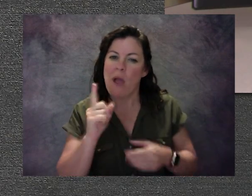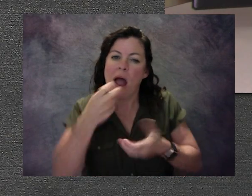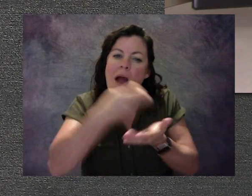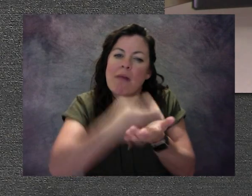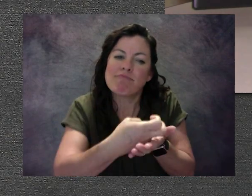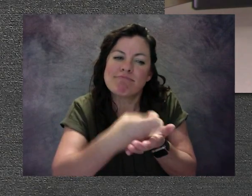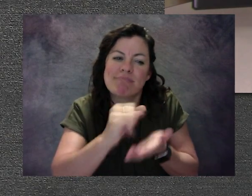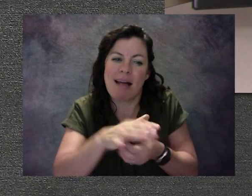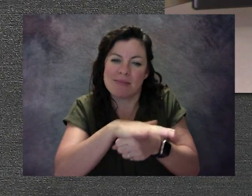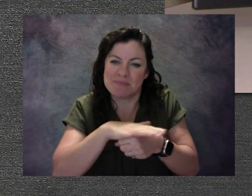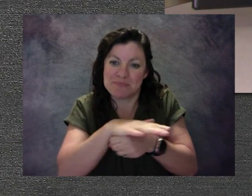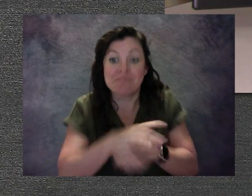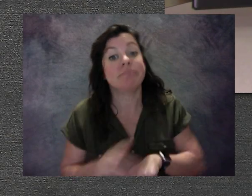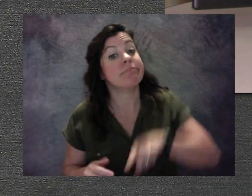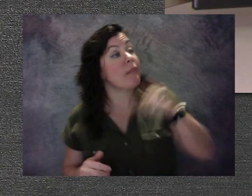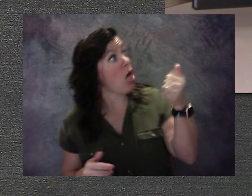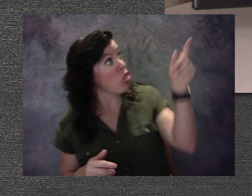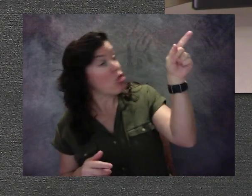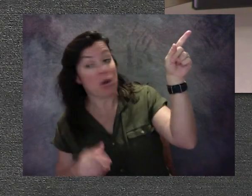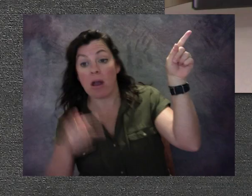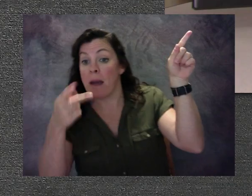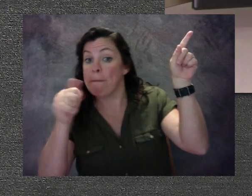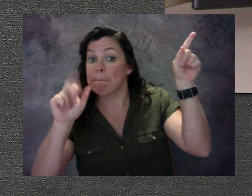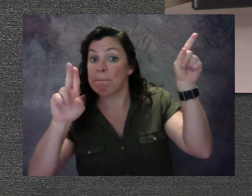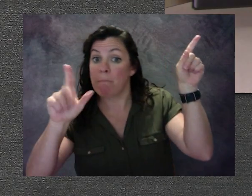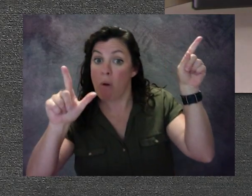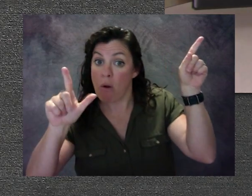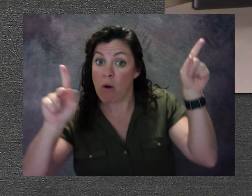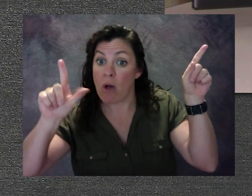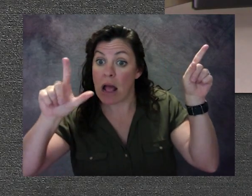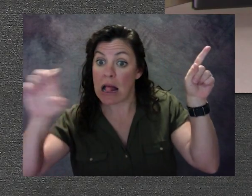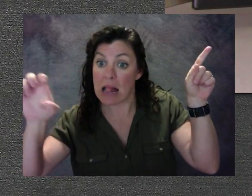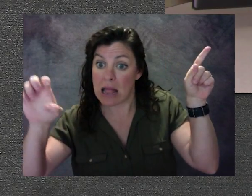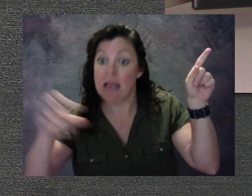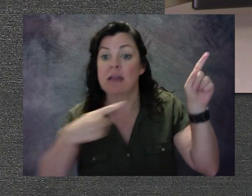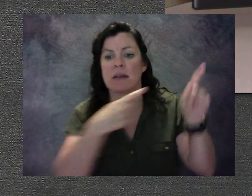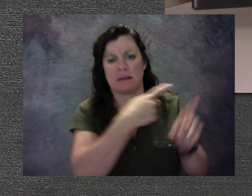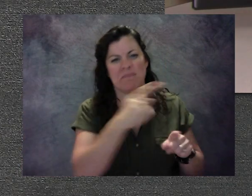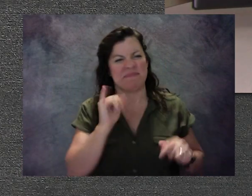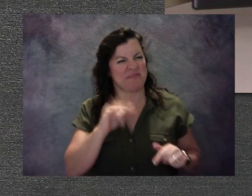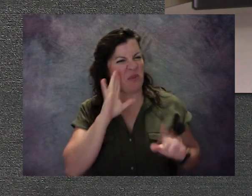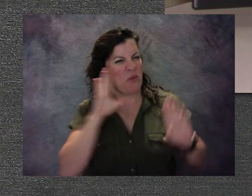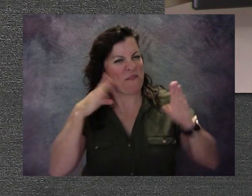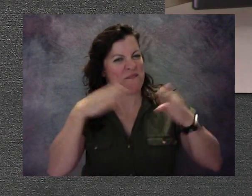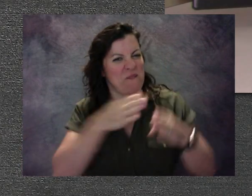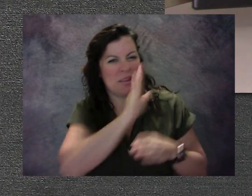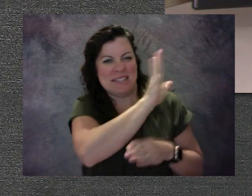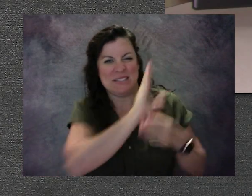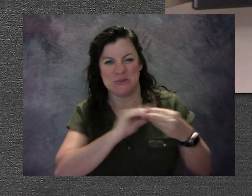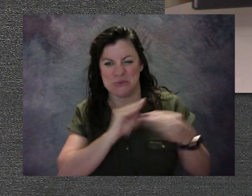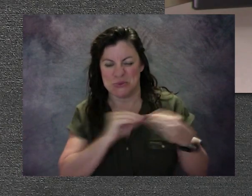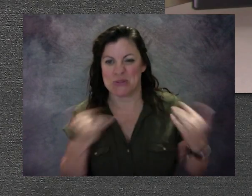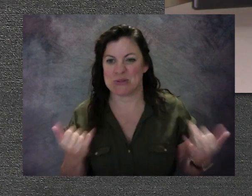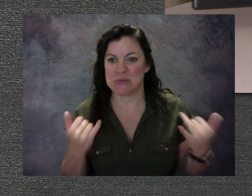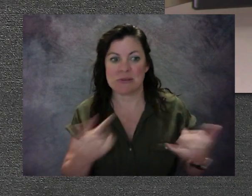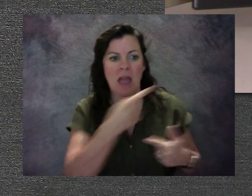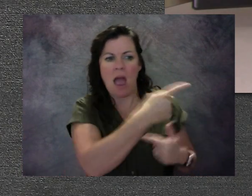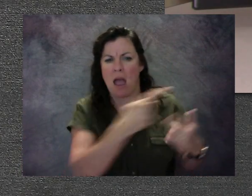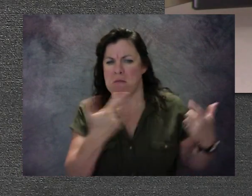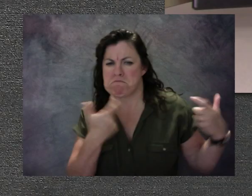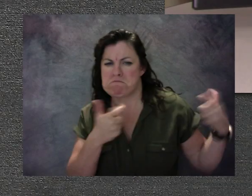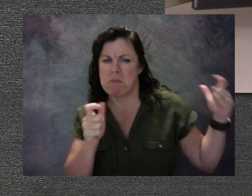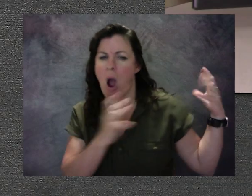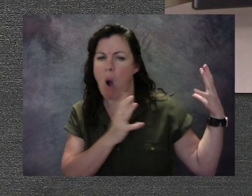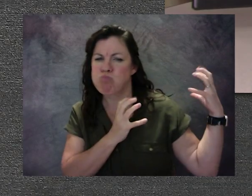Here's Paul Klee. This is who we're going to focus on today. Here he is. Look at this big fluffy cat around his neck. He created